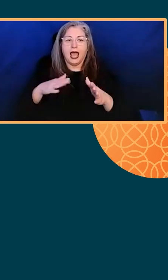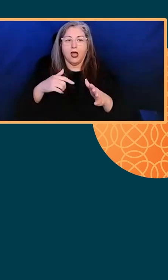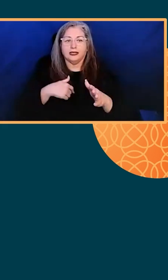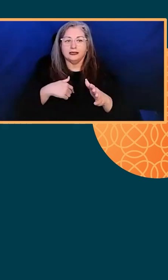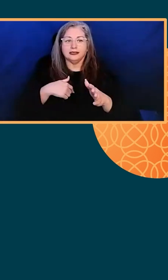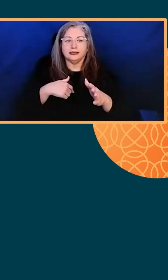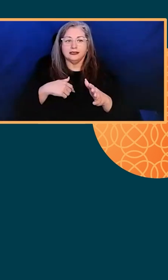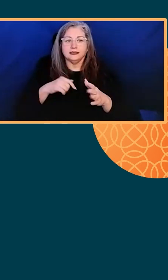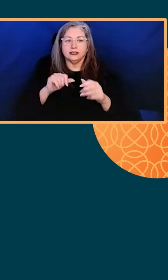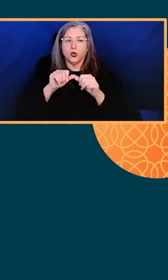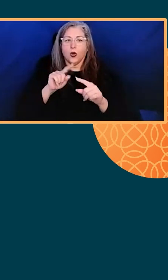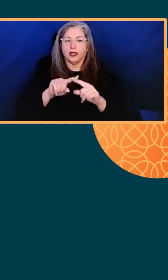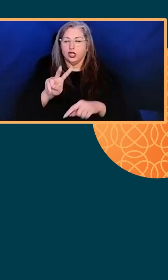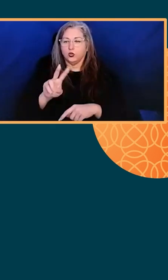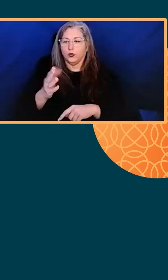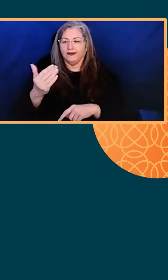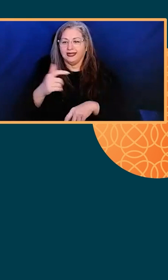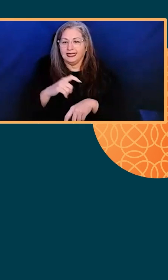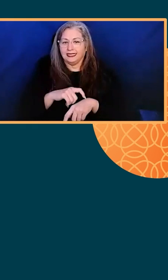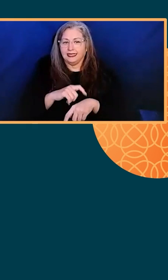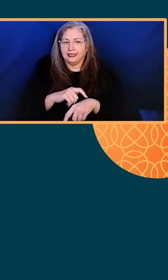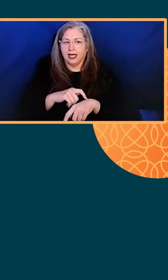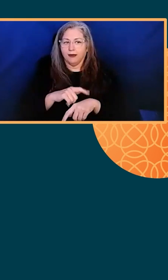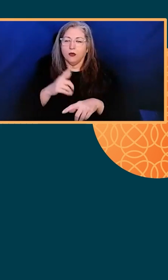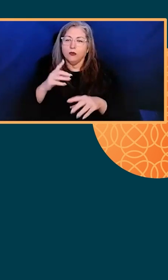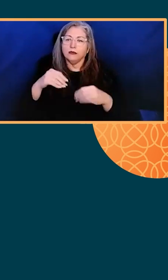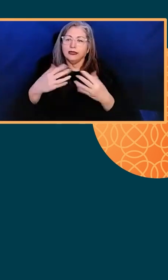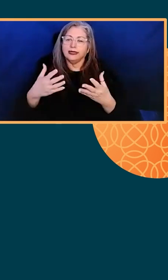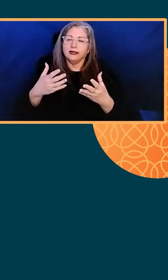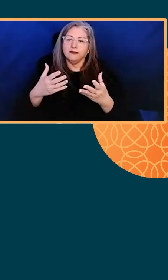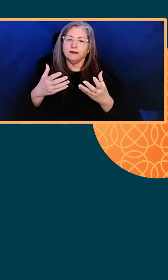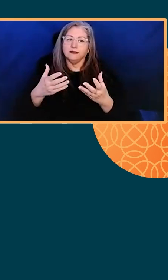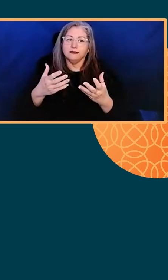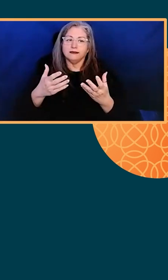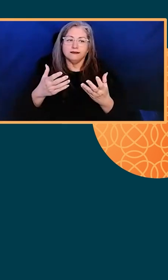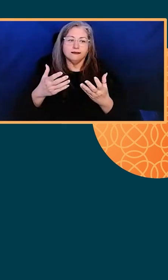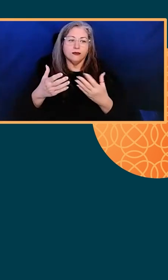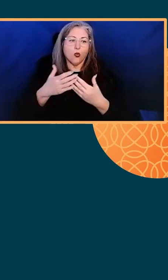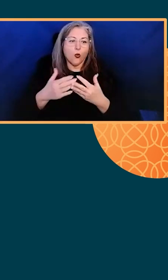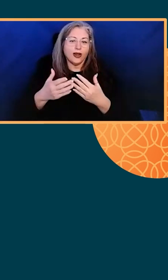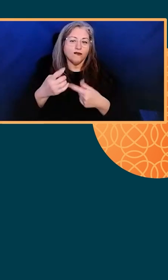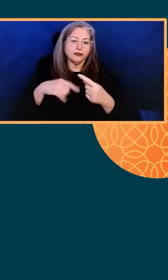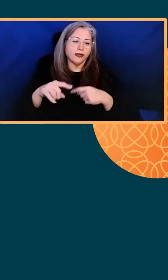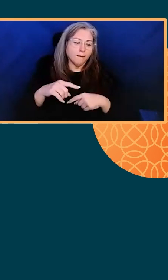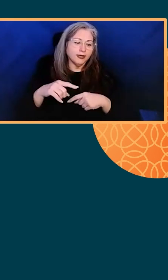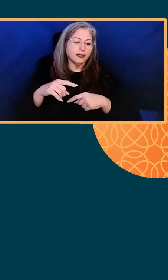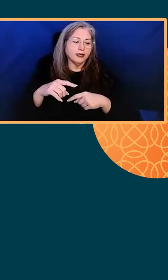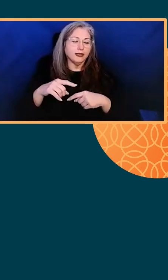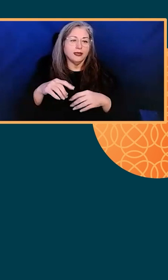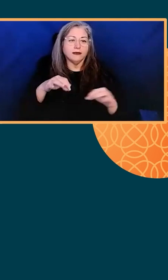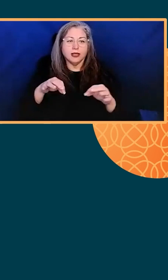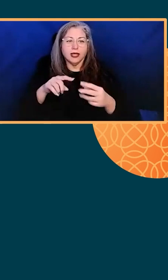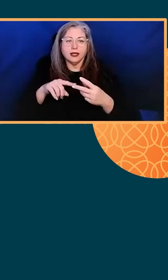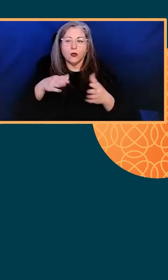go to that 2:15 time slot to allow just what is coming up and allow